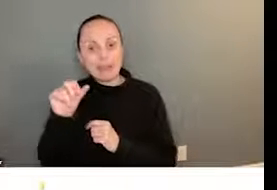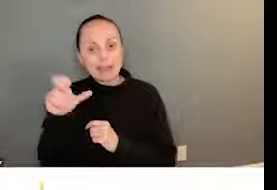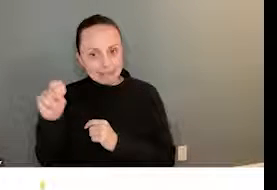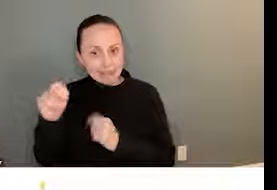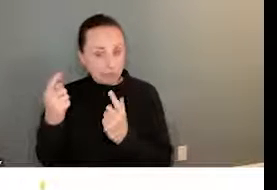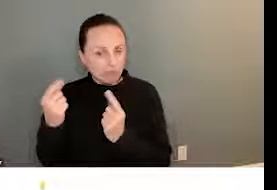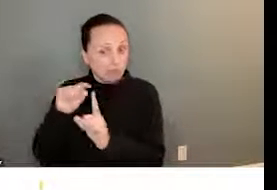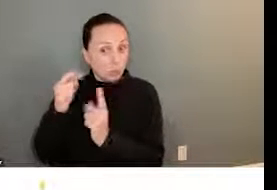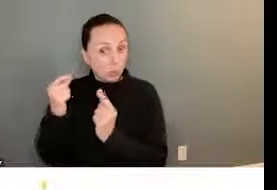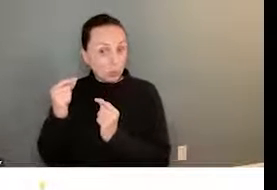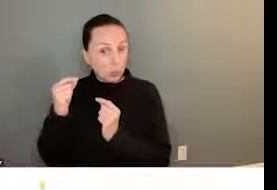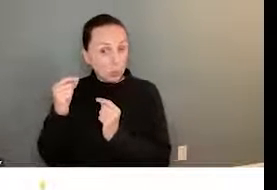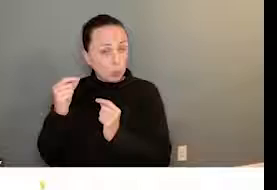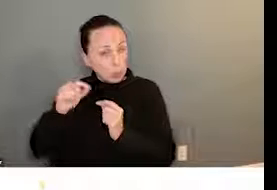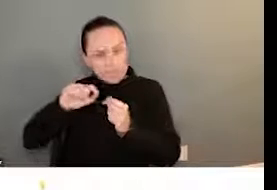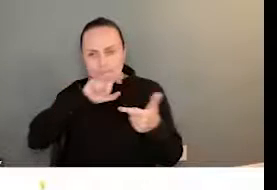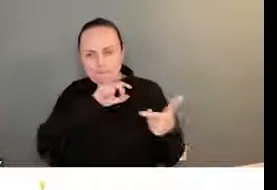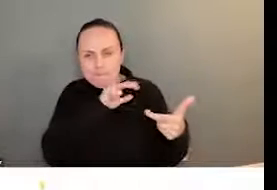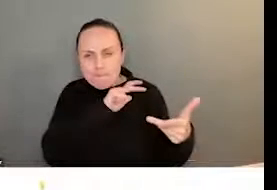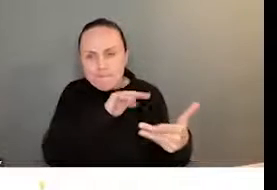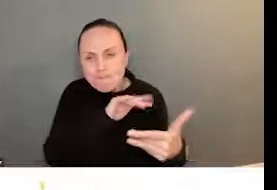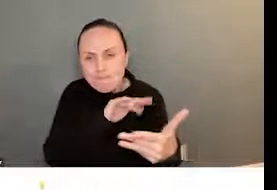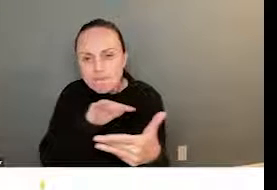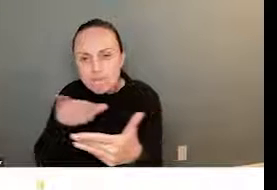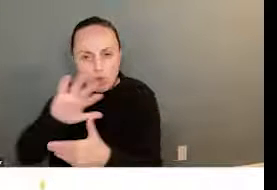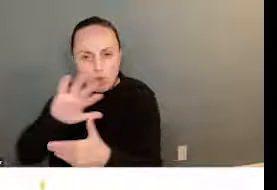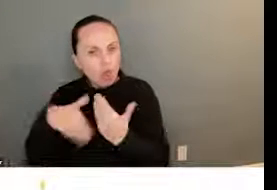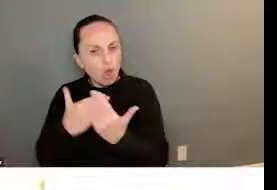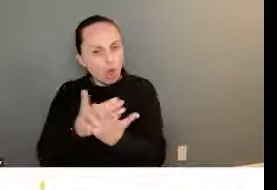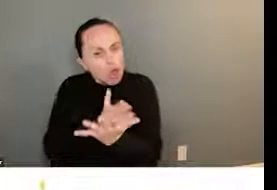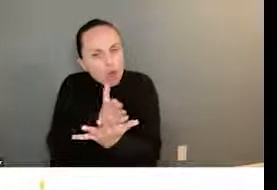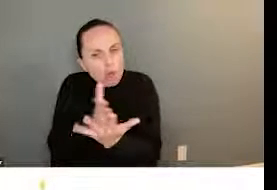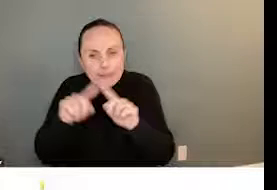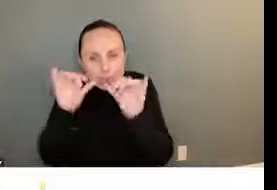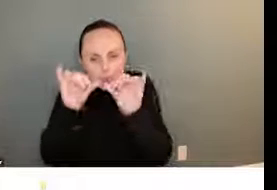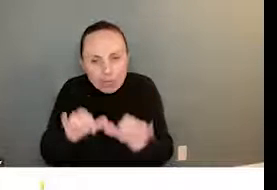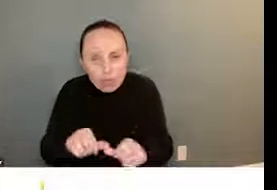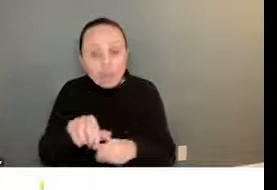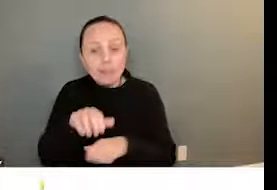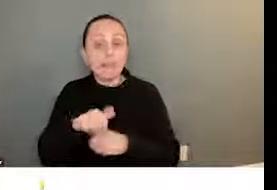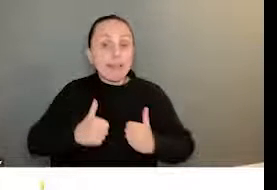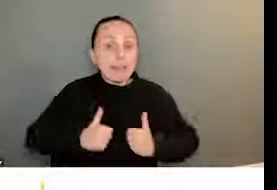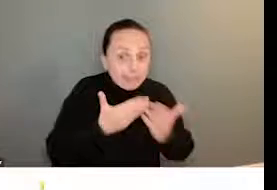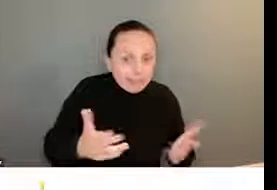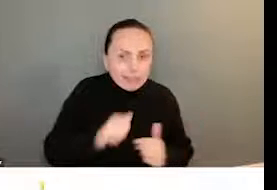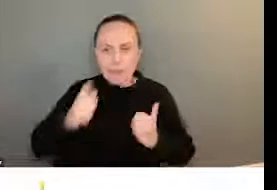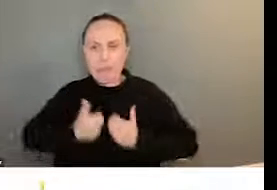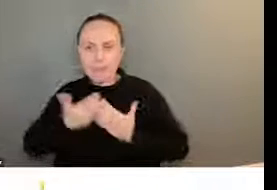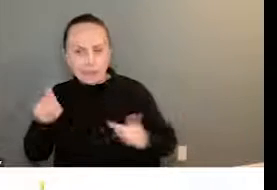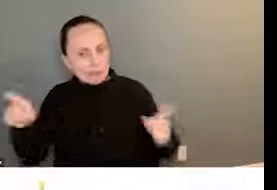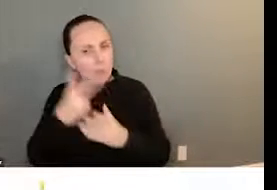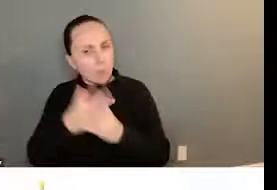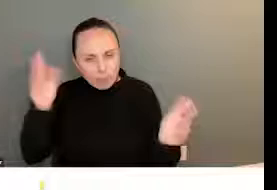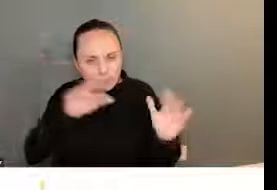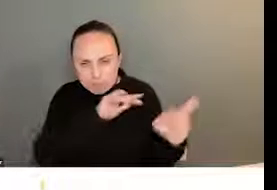the time to evaluate all of these metrics, abiotic and biotic,